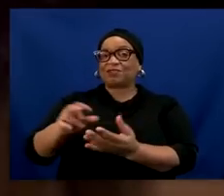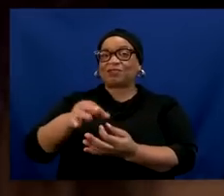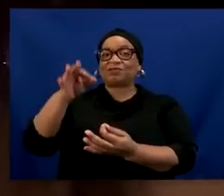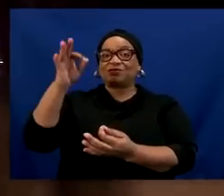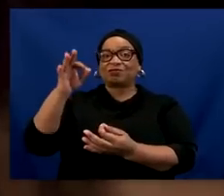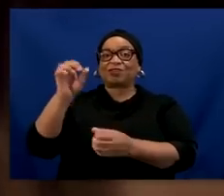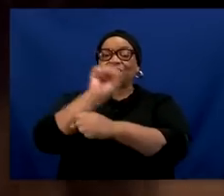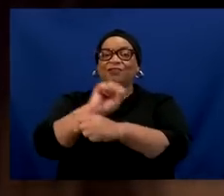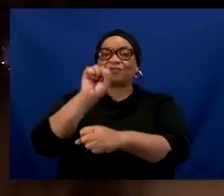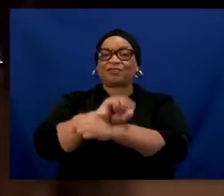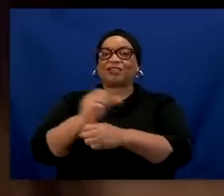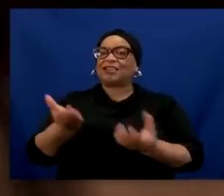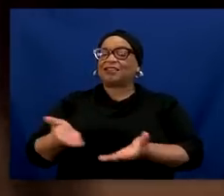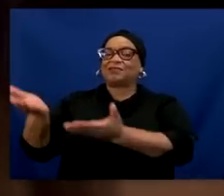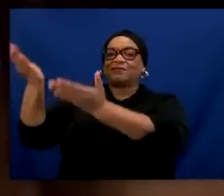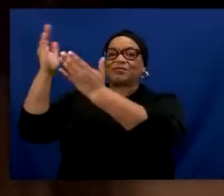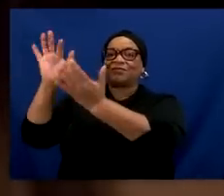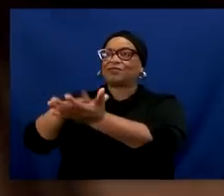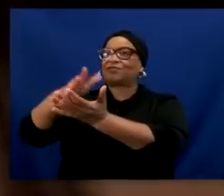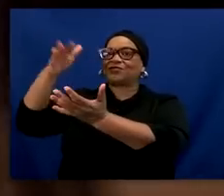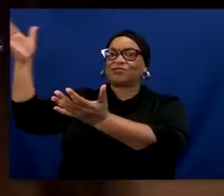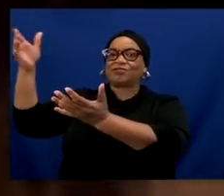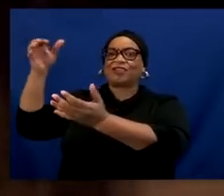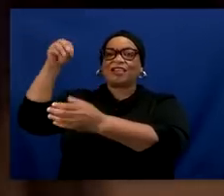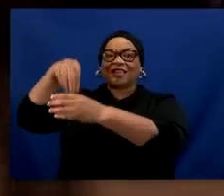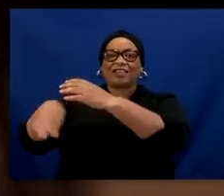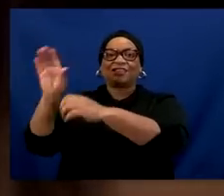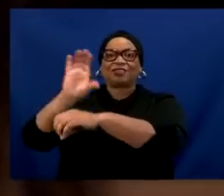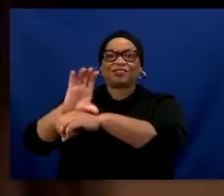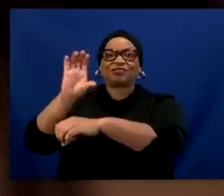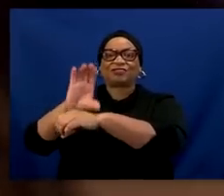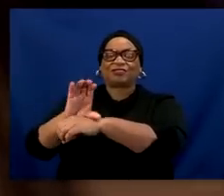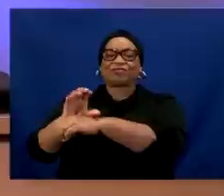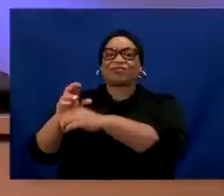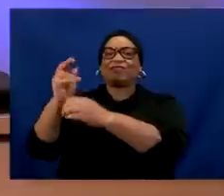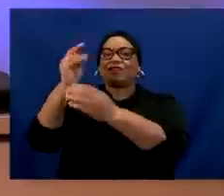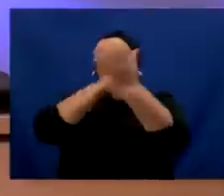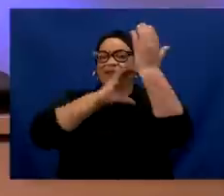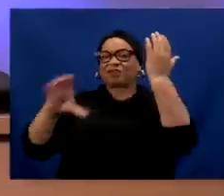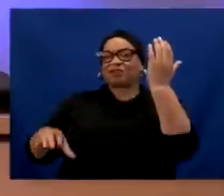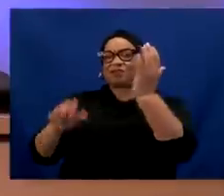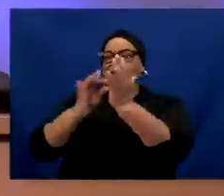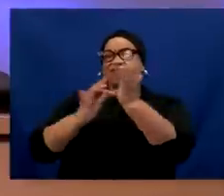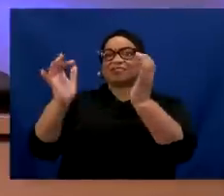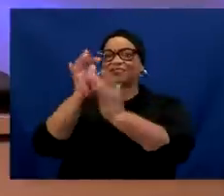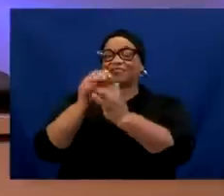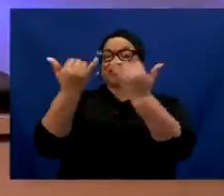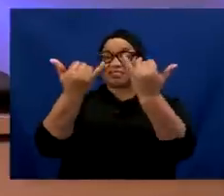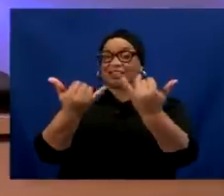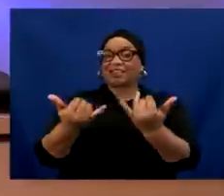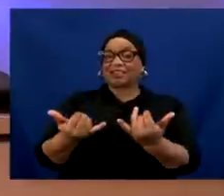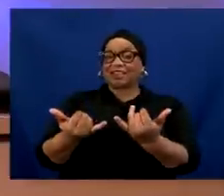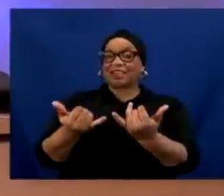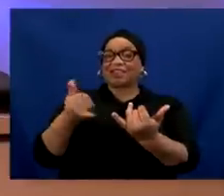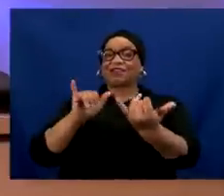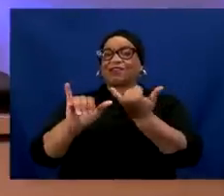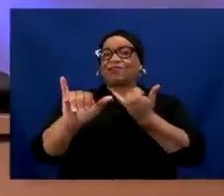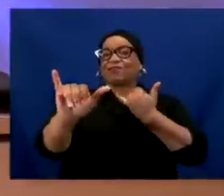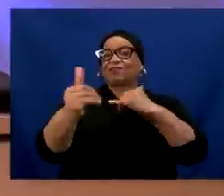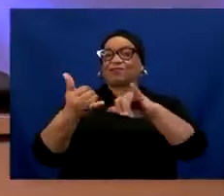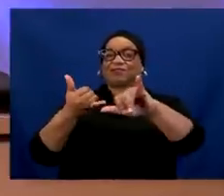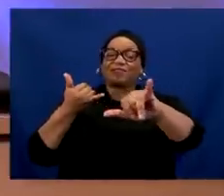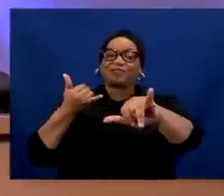him be glory in the church by Christ Jesus from now throughout